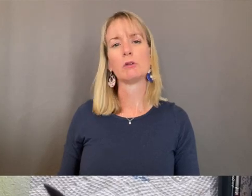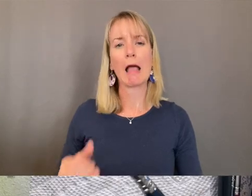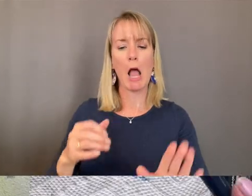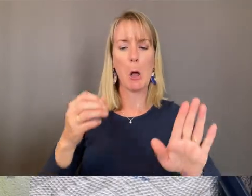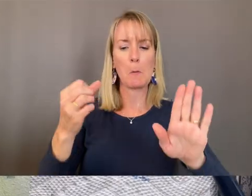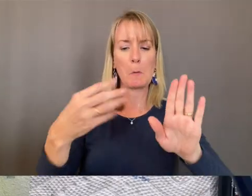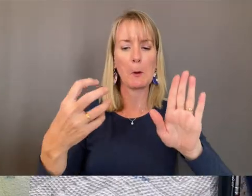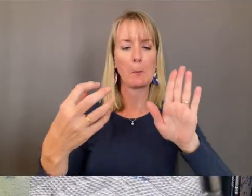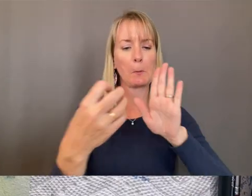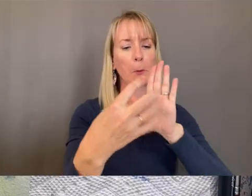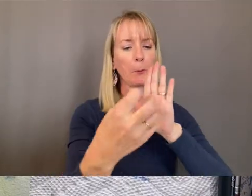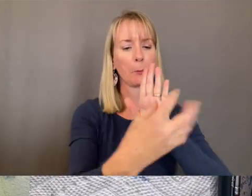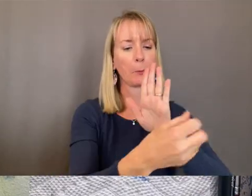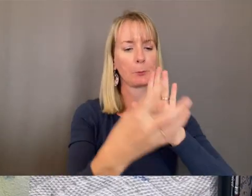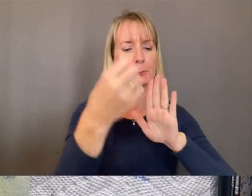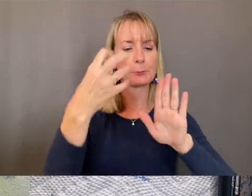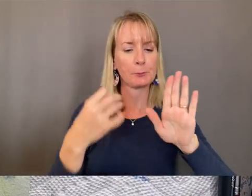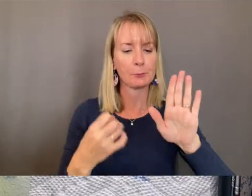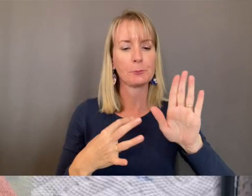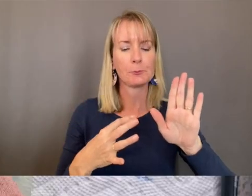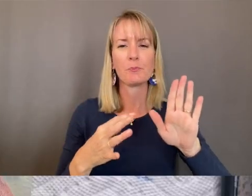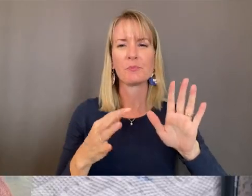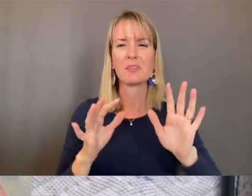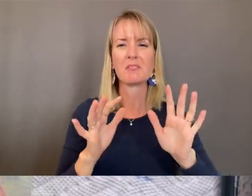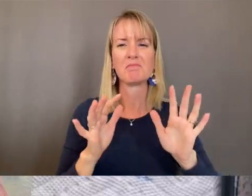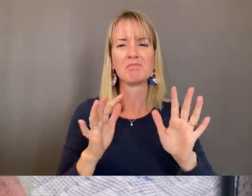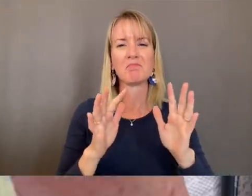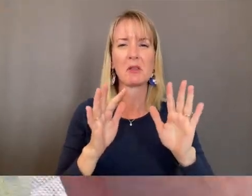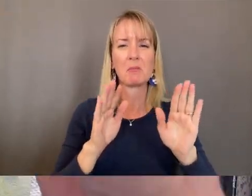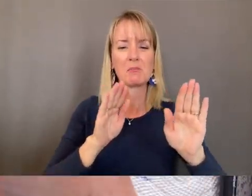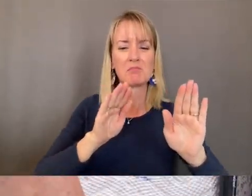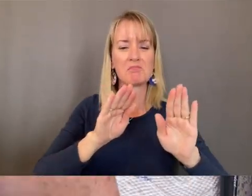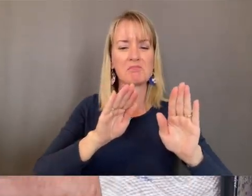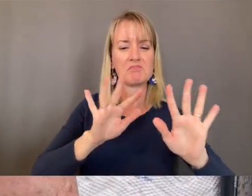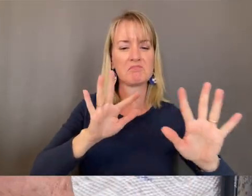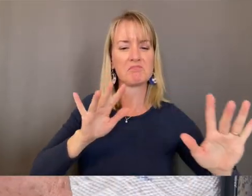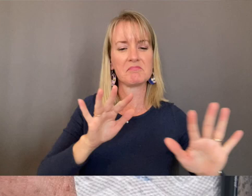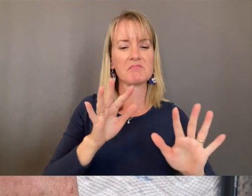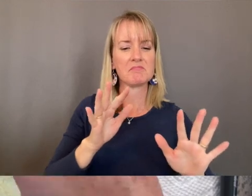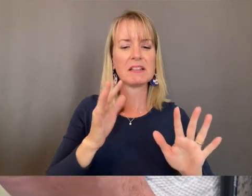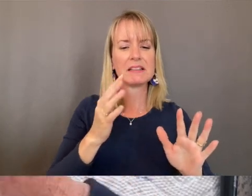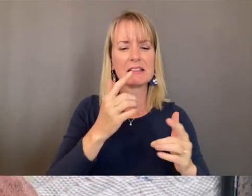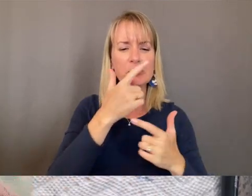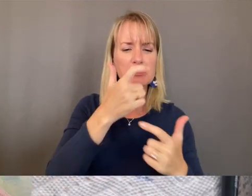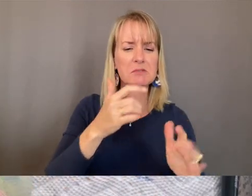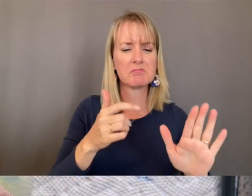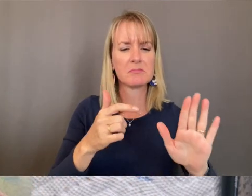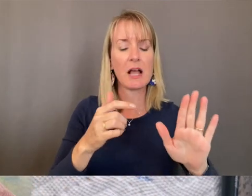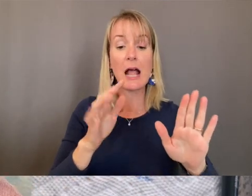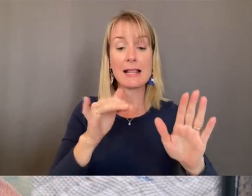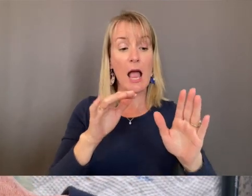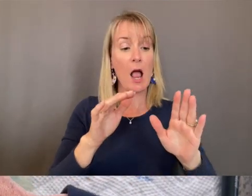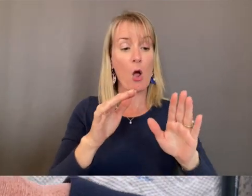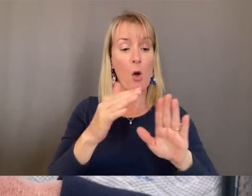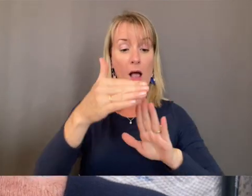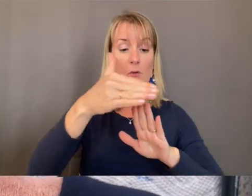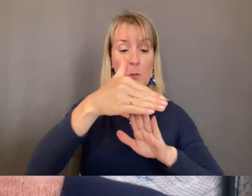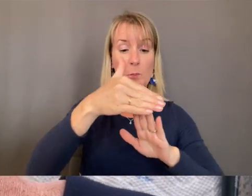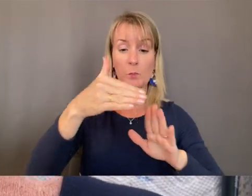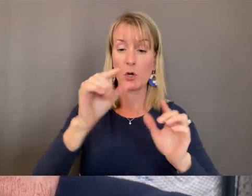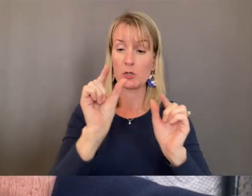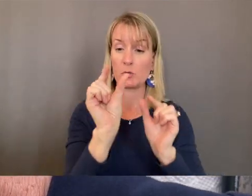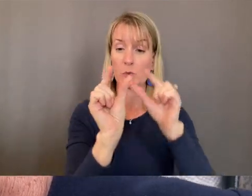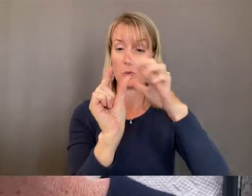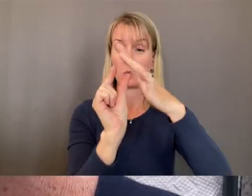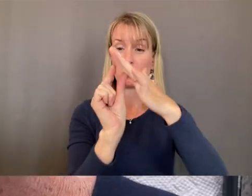So here I'm just going to splatter some paint into it to give it some texture. And with this brush that has a straight edge, I'm going to go in